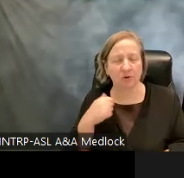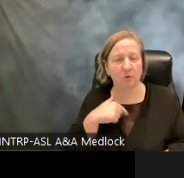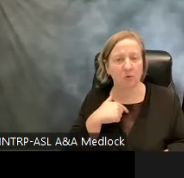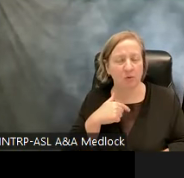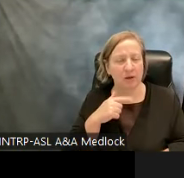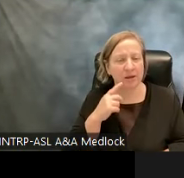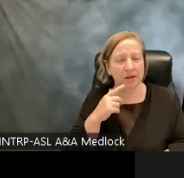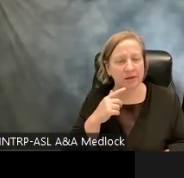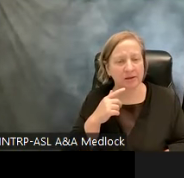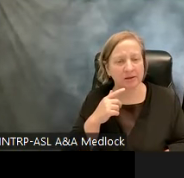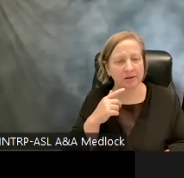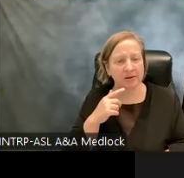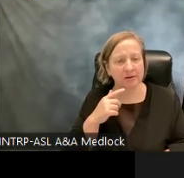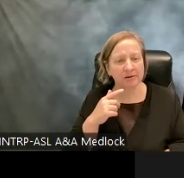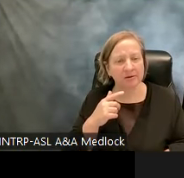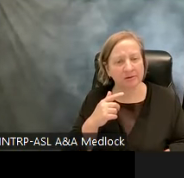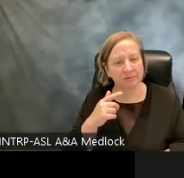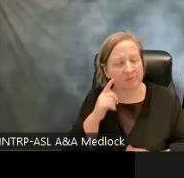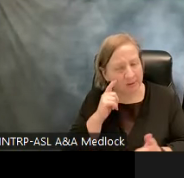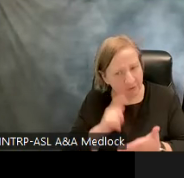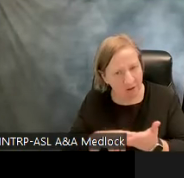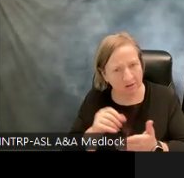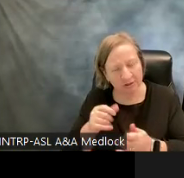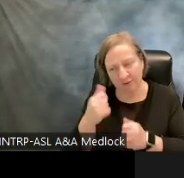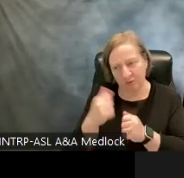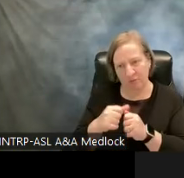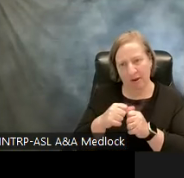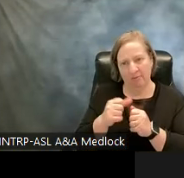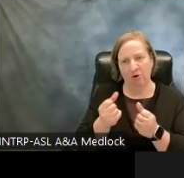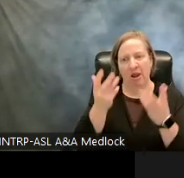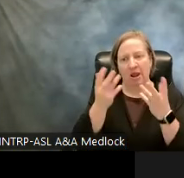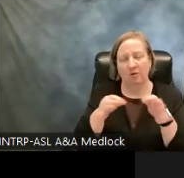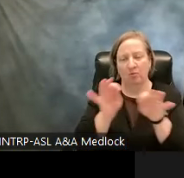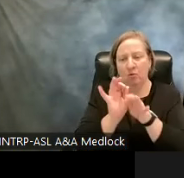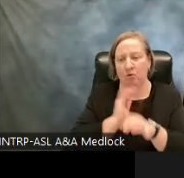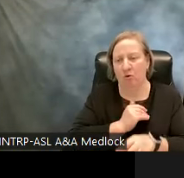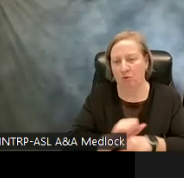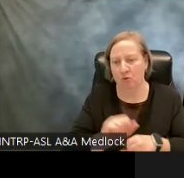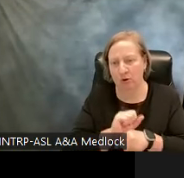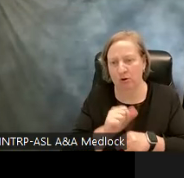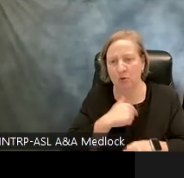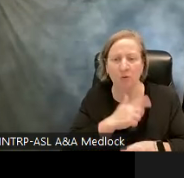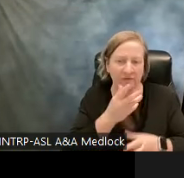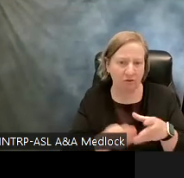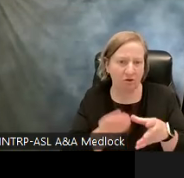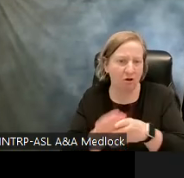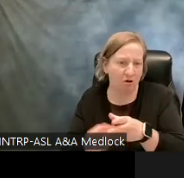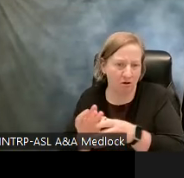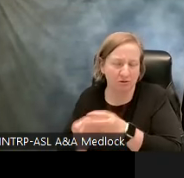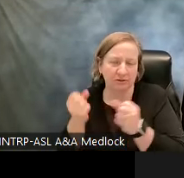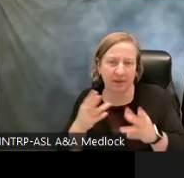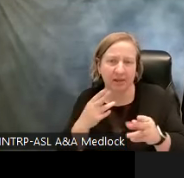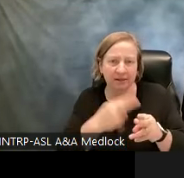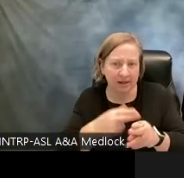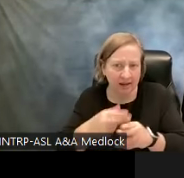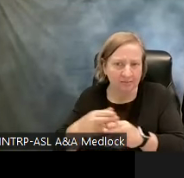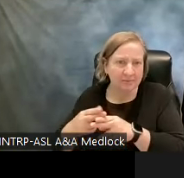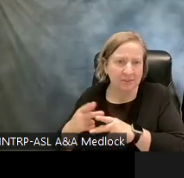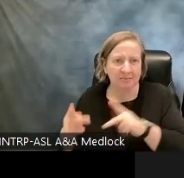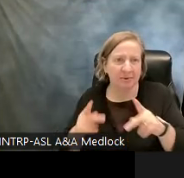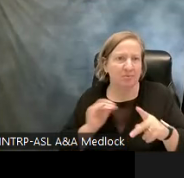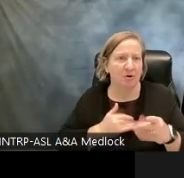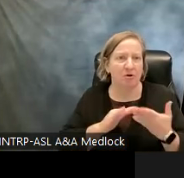the importance of our work. You know, we've lost many names and members of our